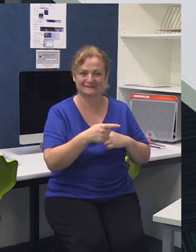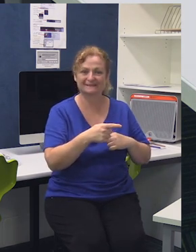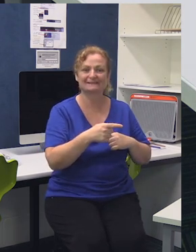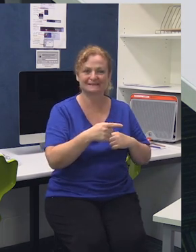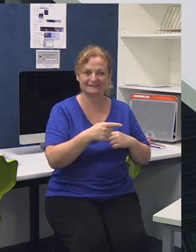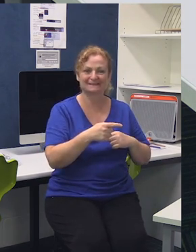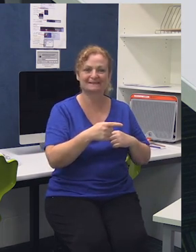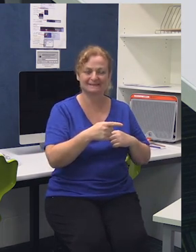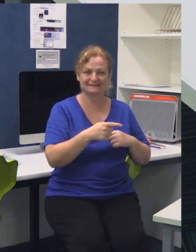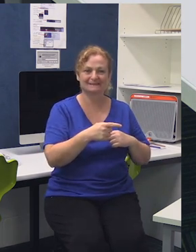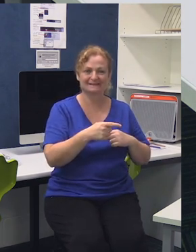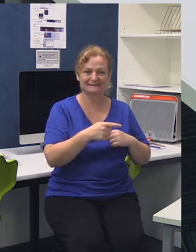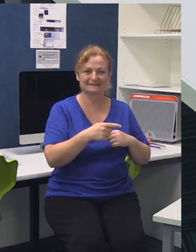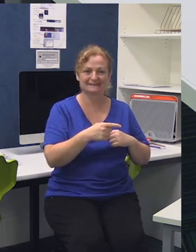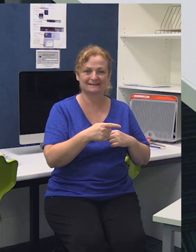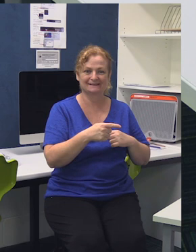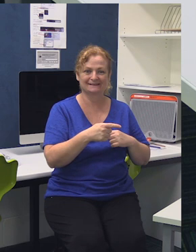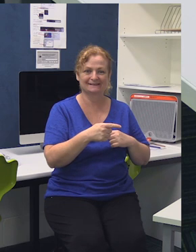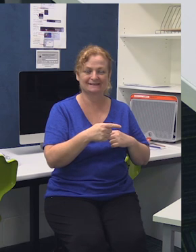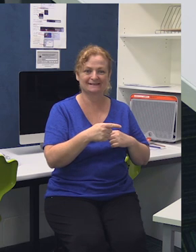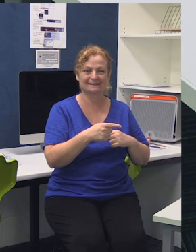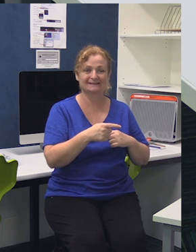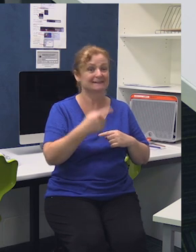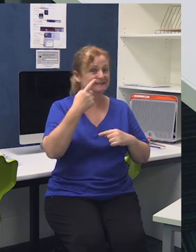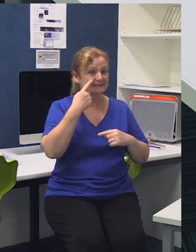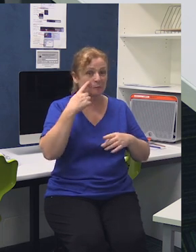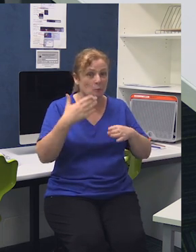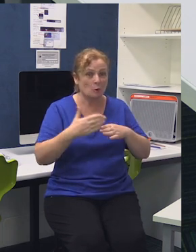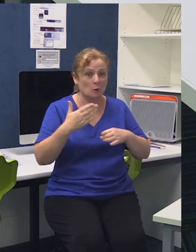Connect that. And let's see if it works.